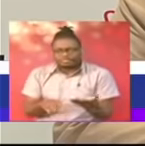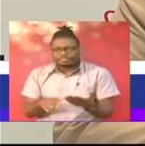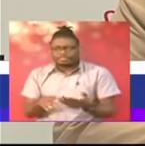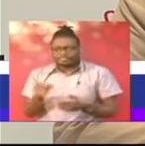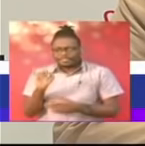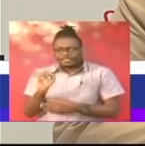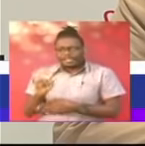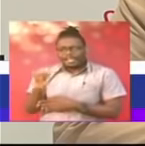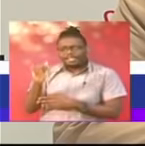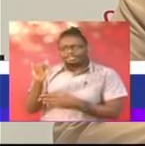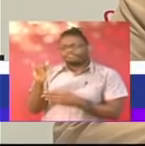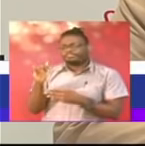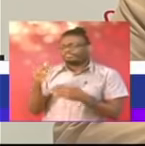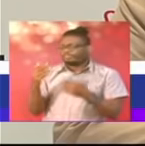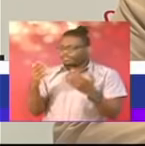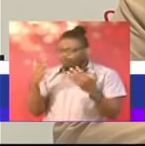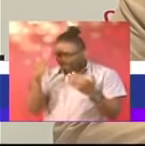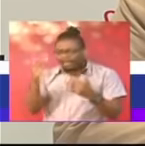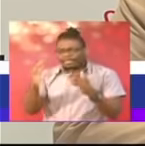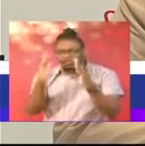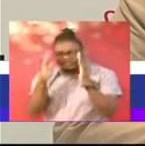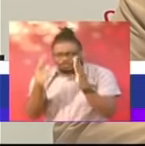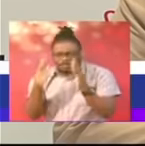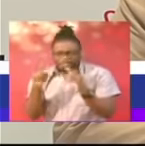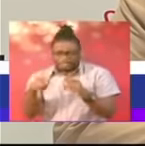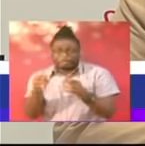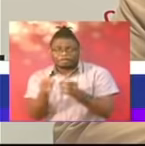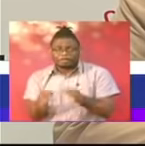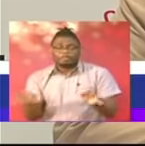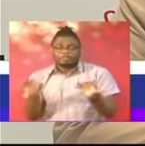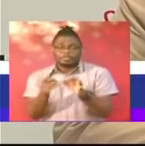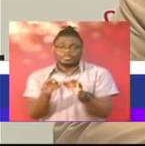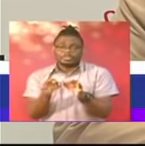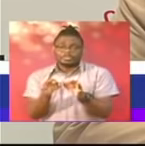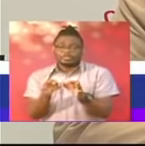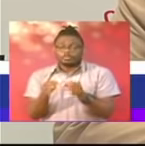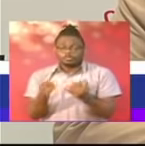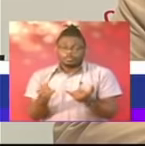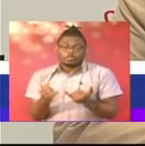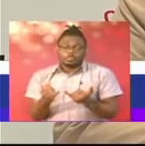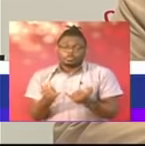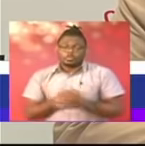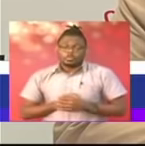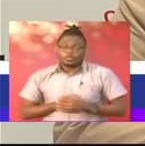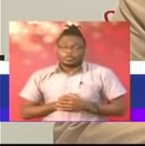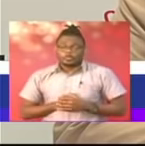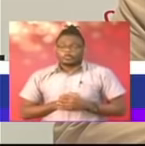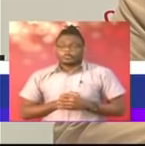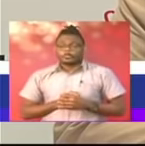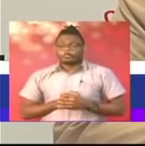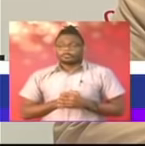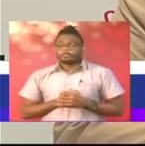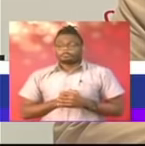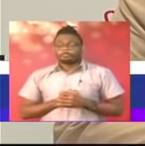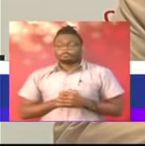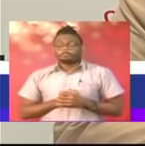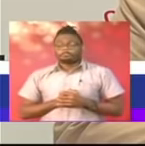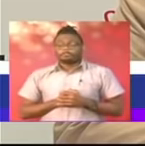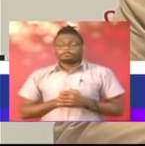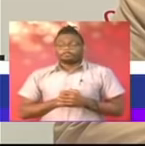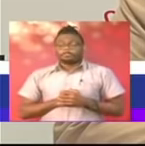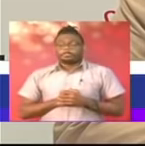COVID-19. That's what the tracking resource is being utilized to follow, as those are the more important outcomes from